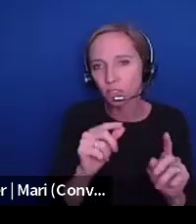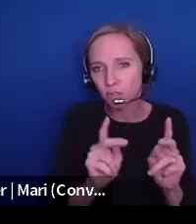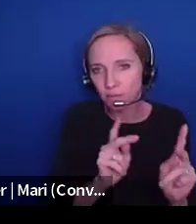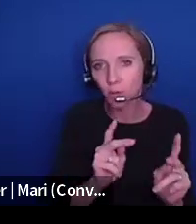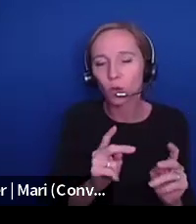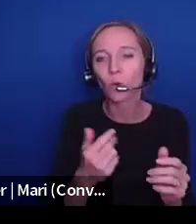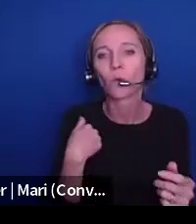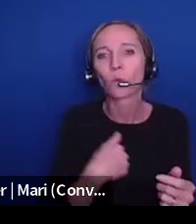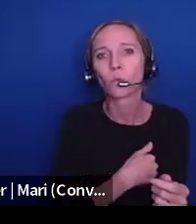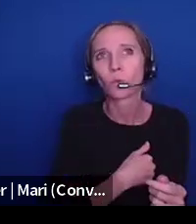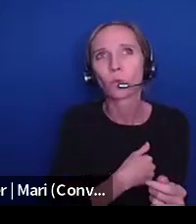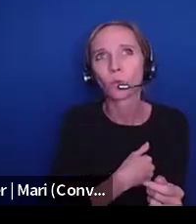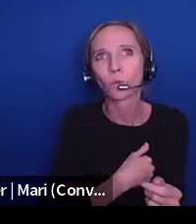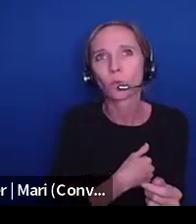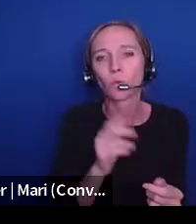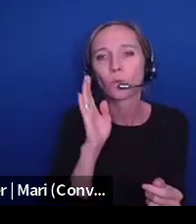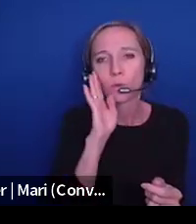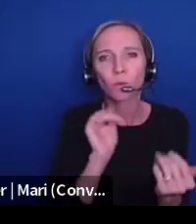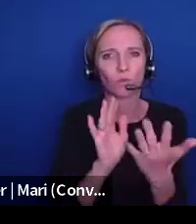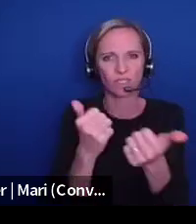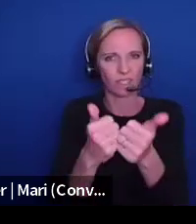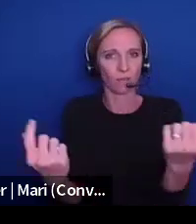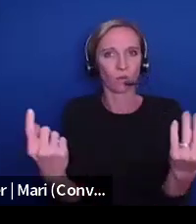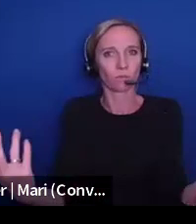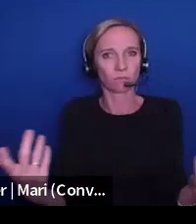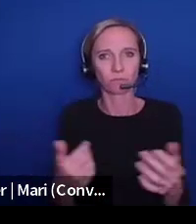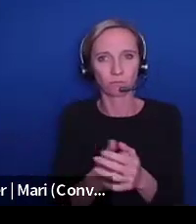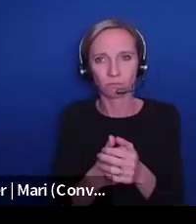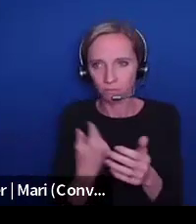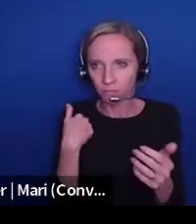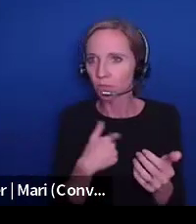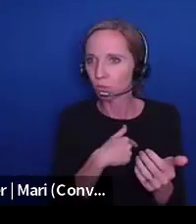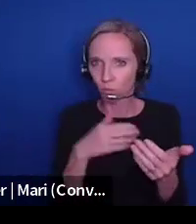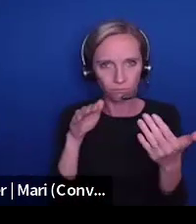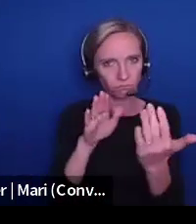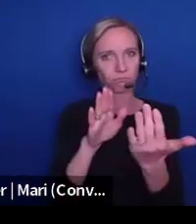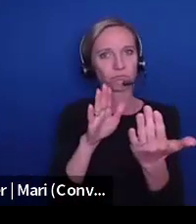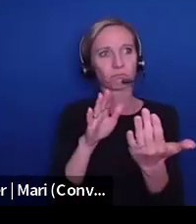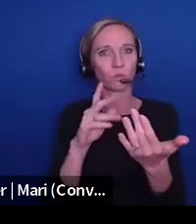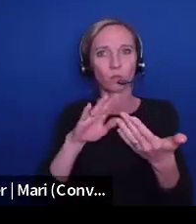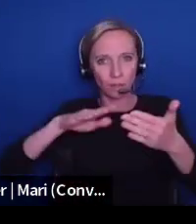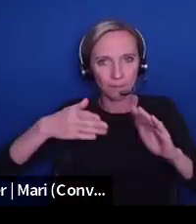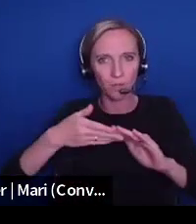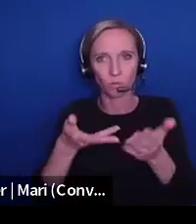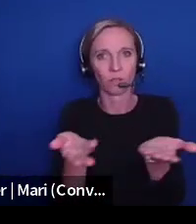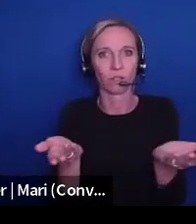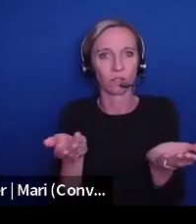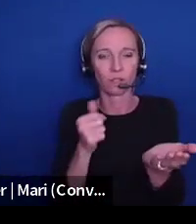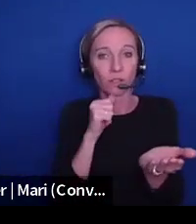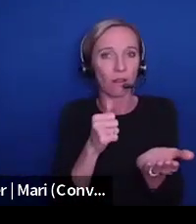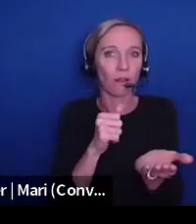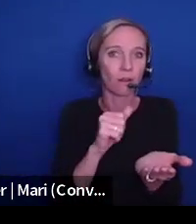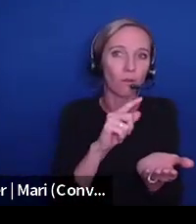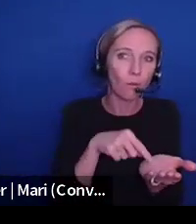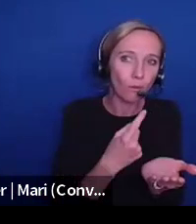going to address everyone. We're going to address a community. We're not going to address only